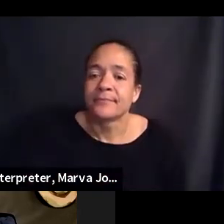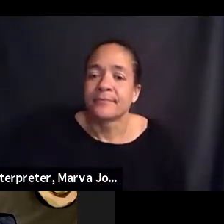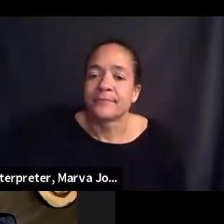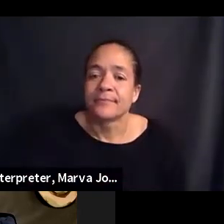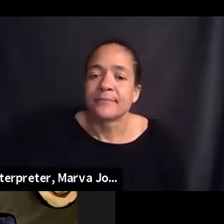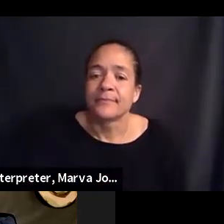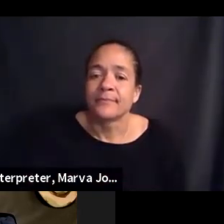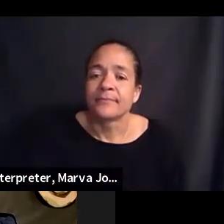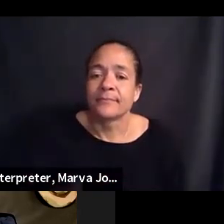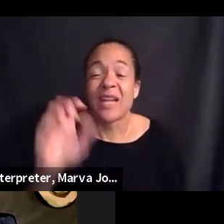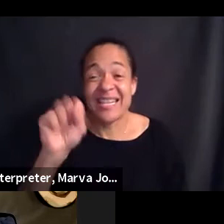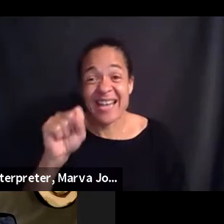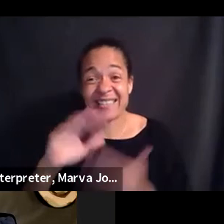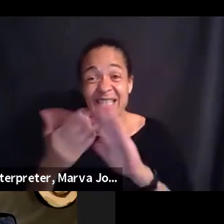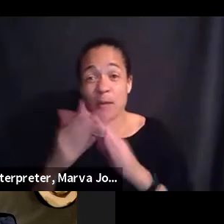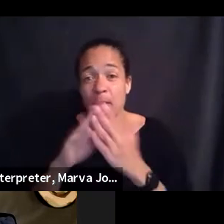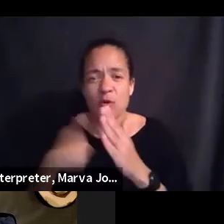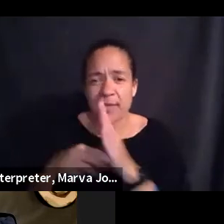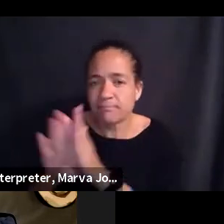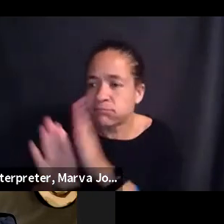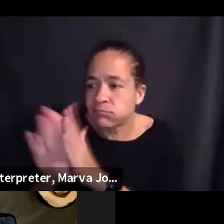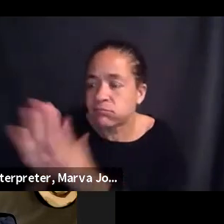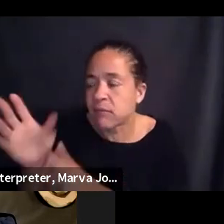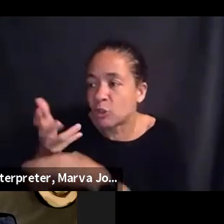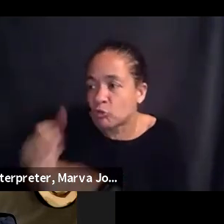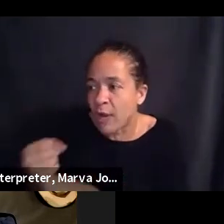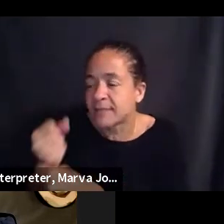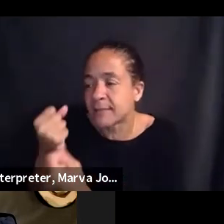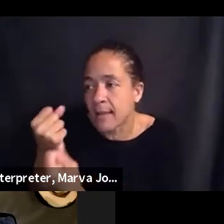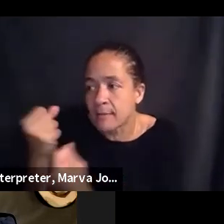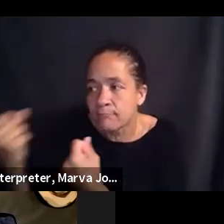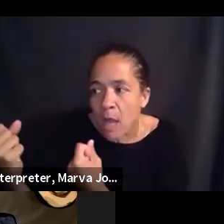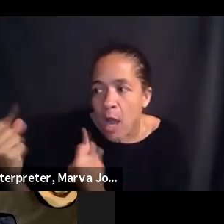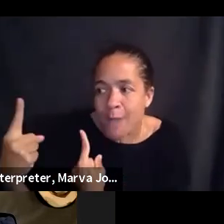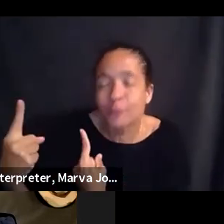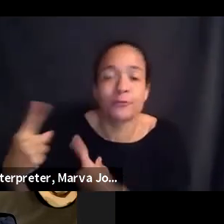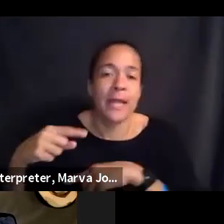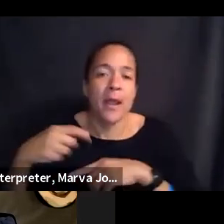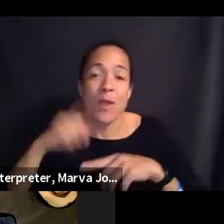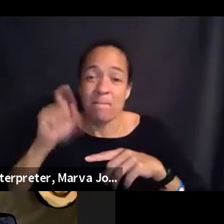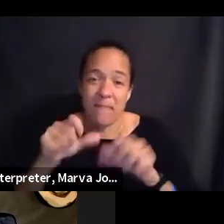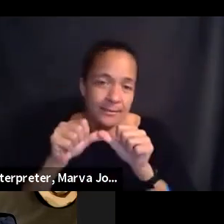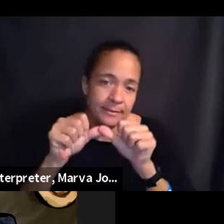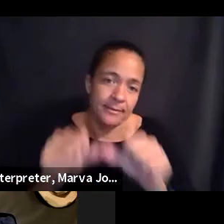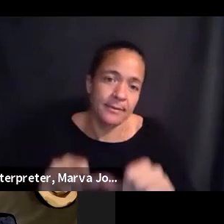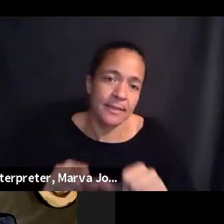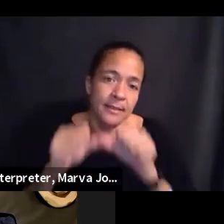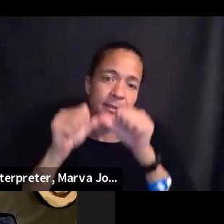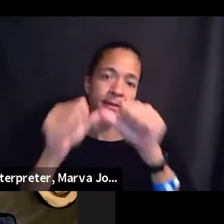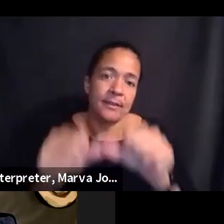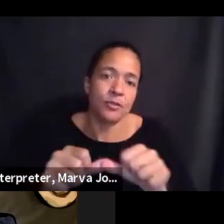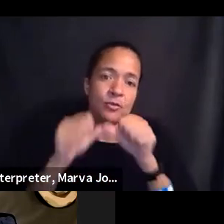so hard to build that trust and that understanding with them, we have to continue to do this. I think